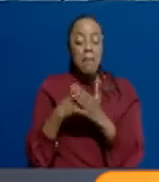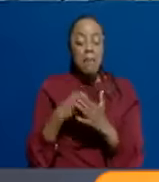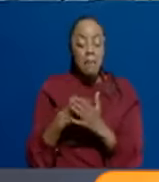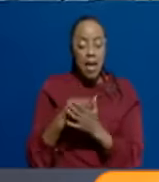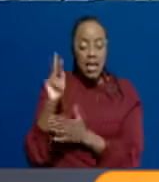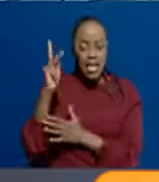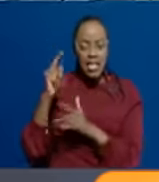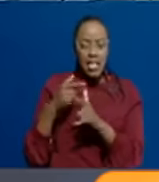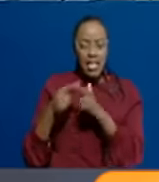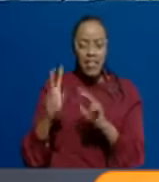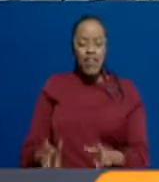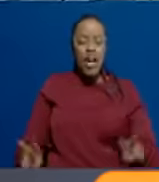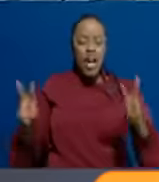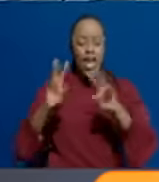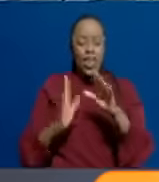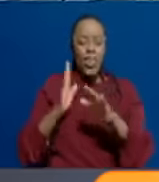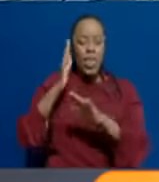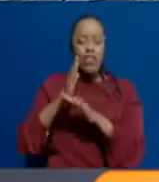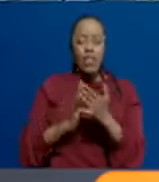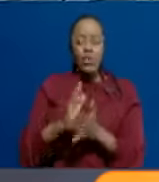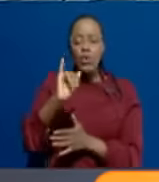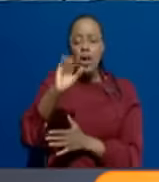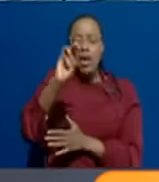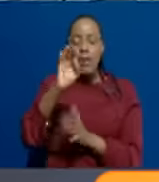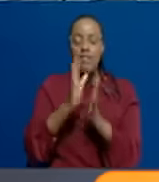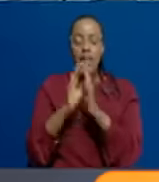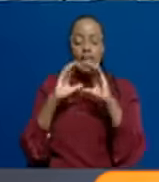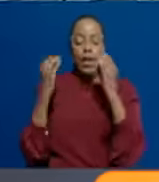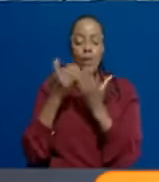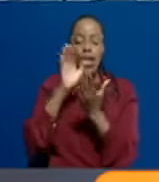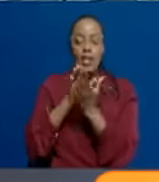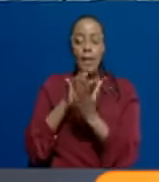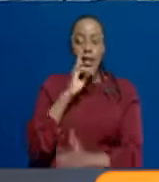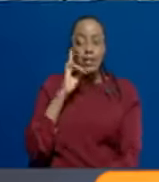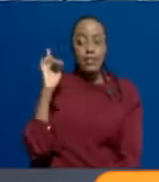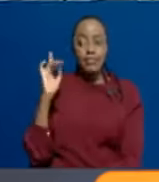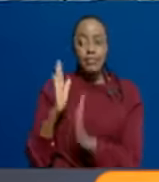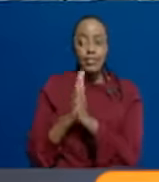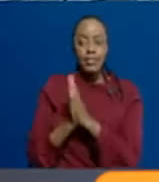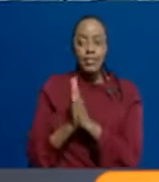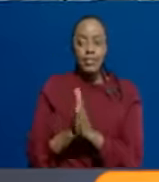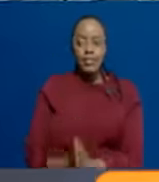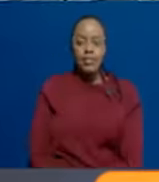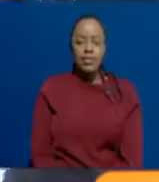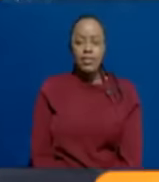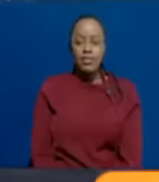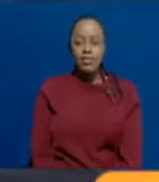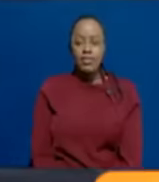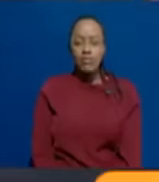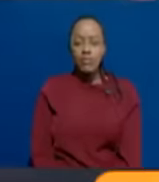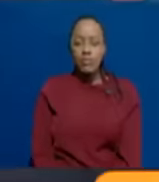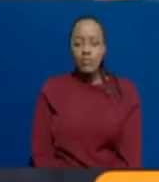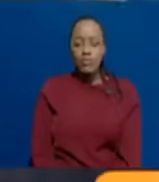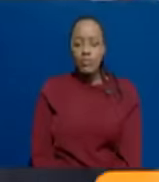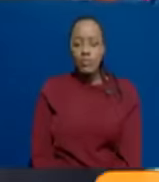years been overvalued, according to the IMF and the World Bank. Seth Olale reports from Parliament. So,